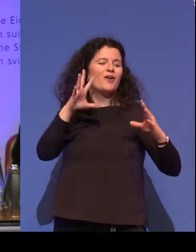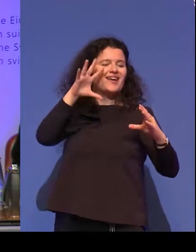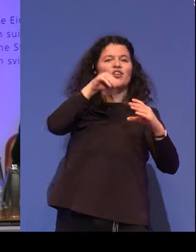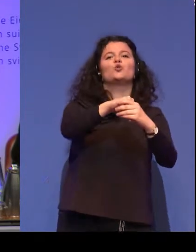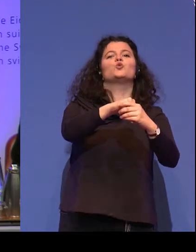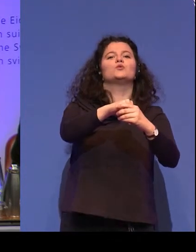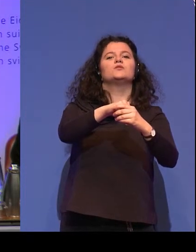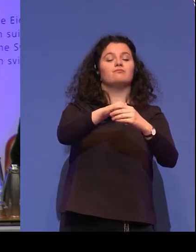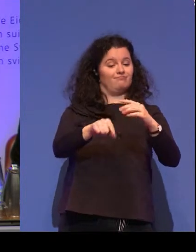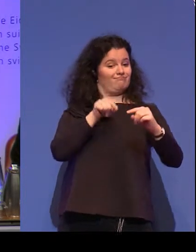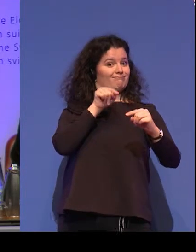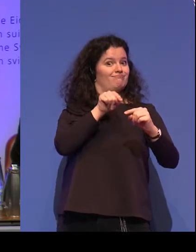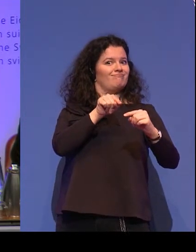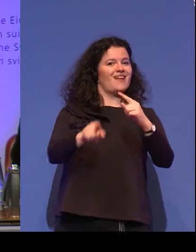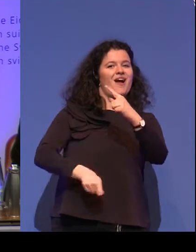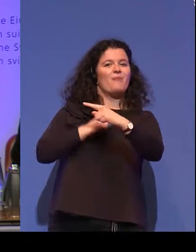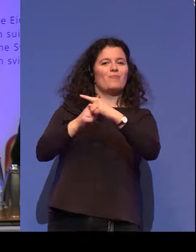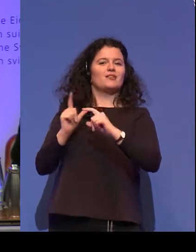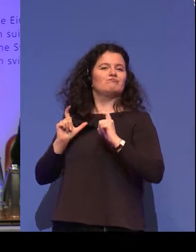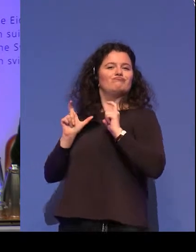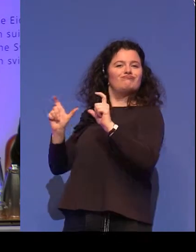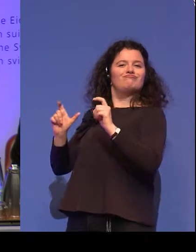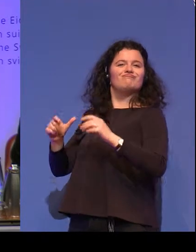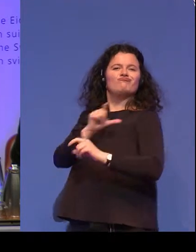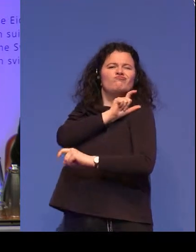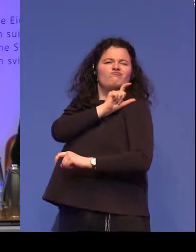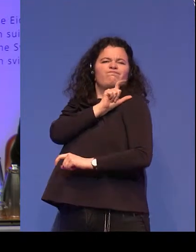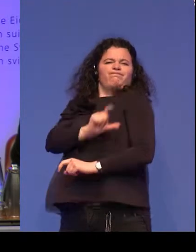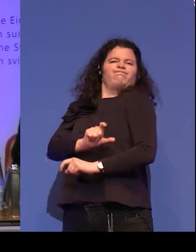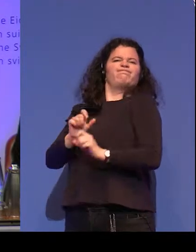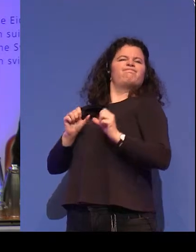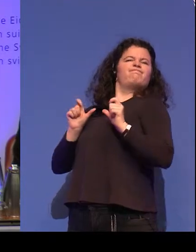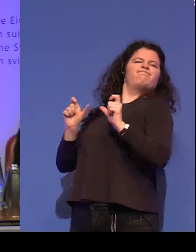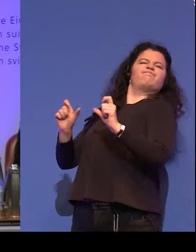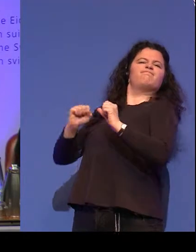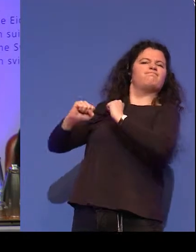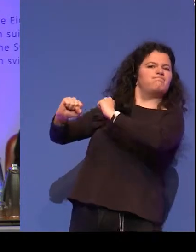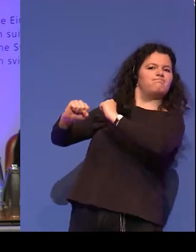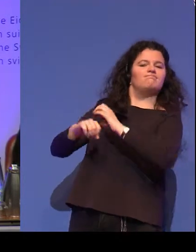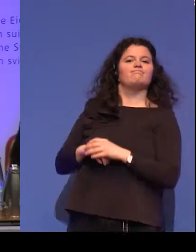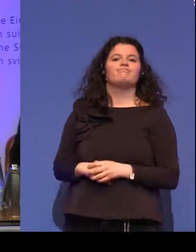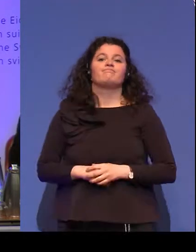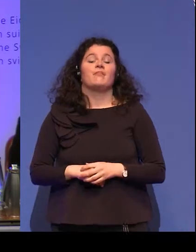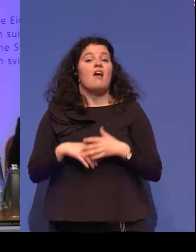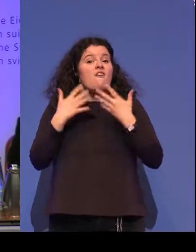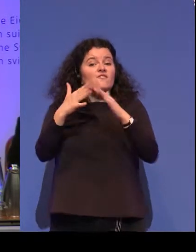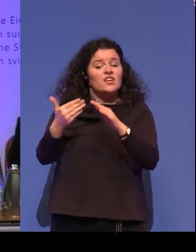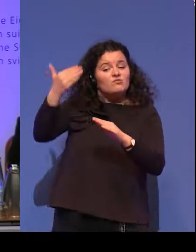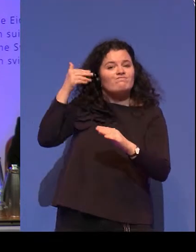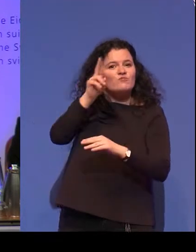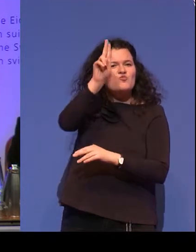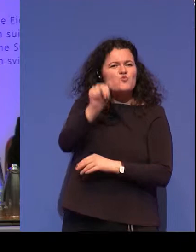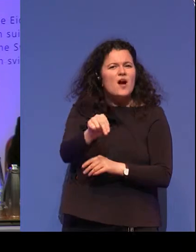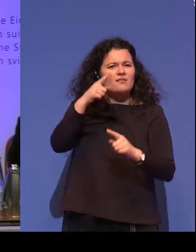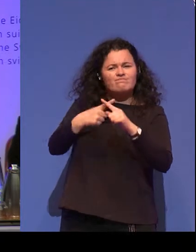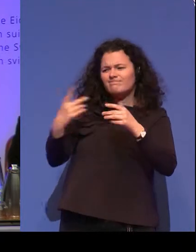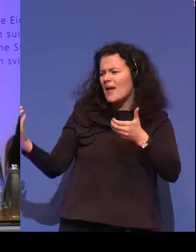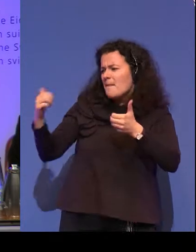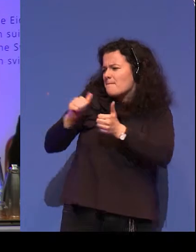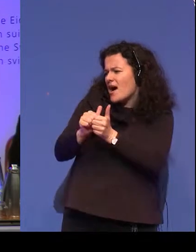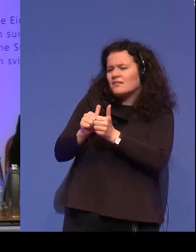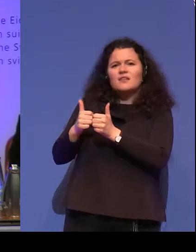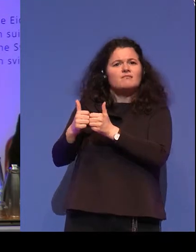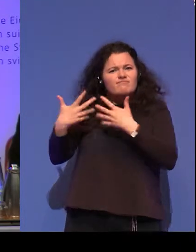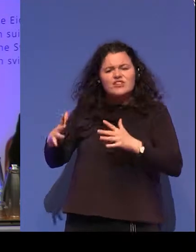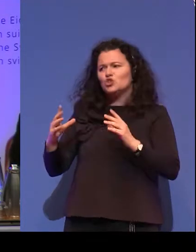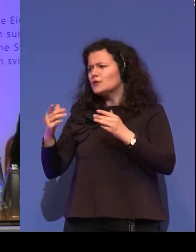of course, has been the focus of the World Reconstruction Conference, which we have supported with the UN and EU partners over the last couple